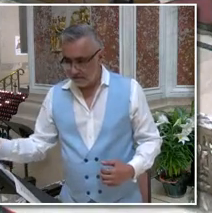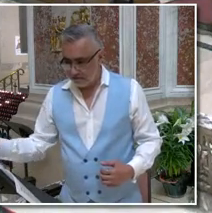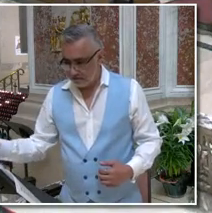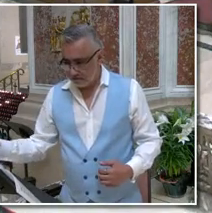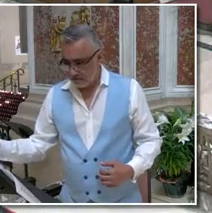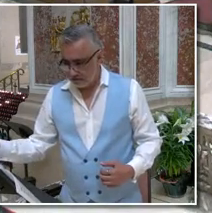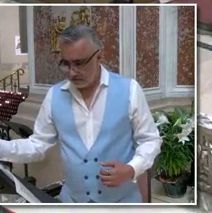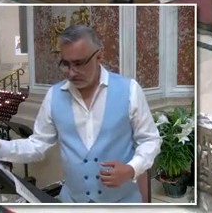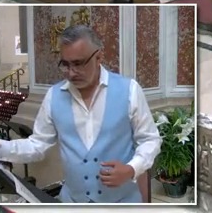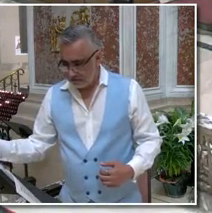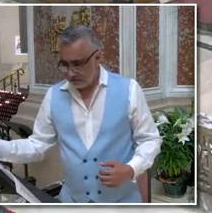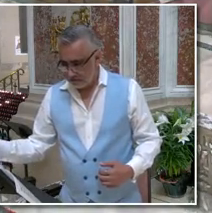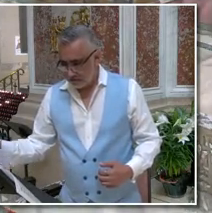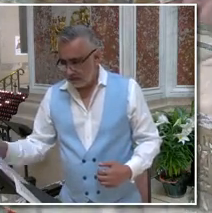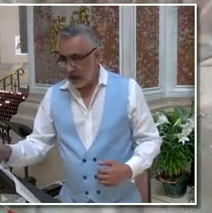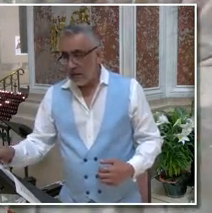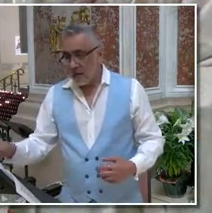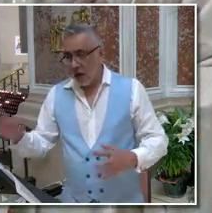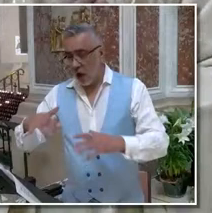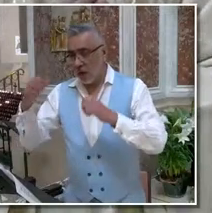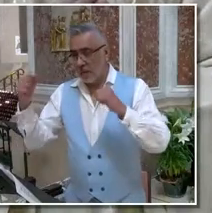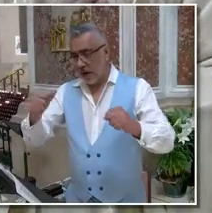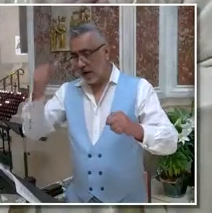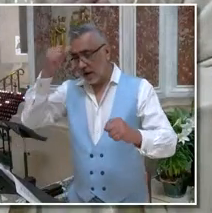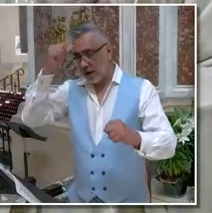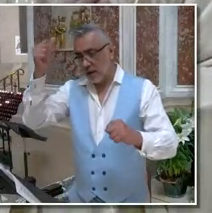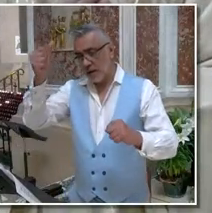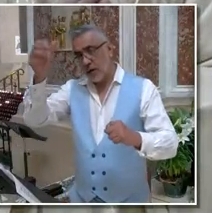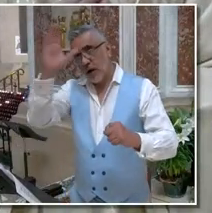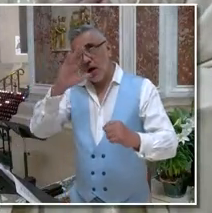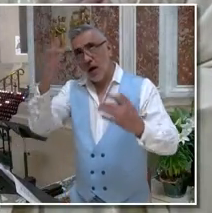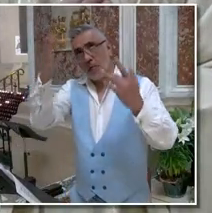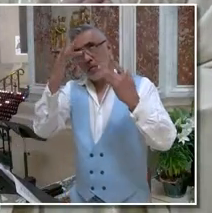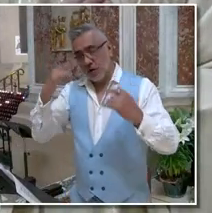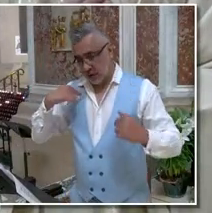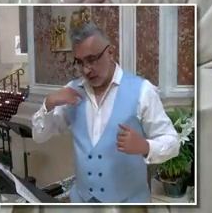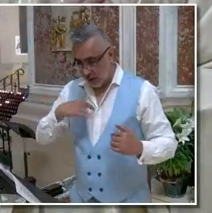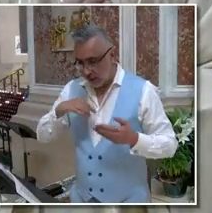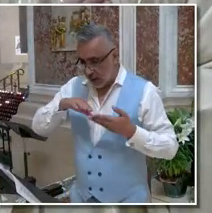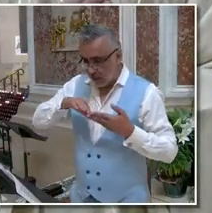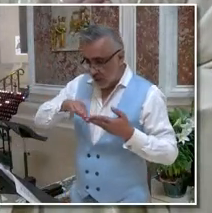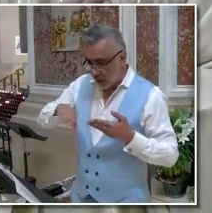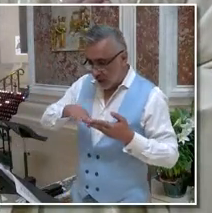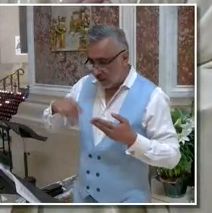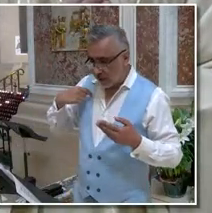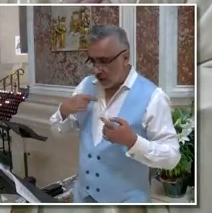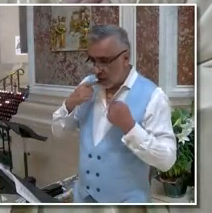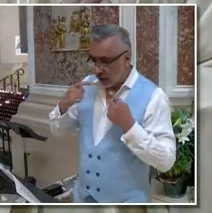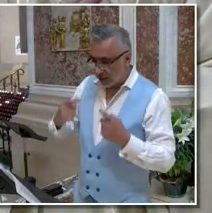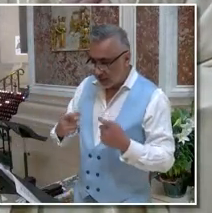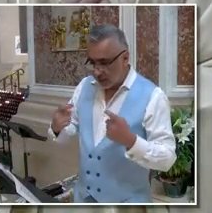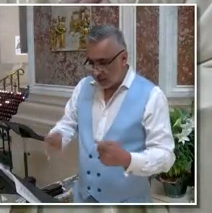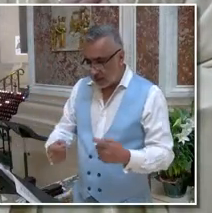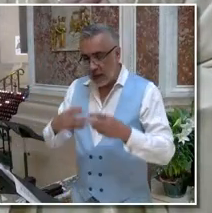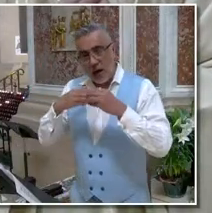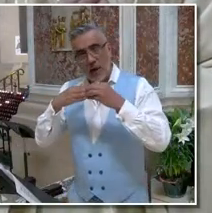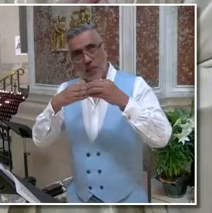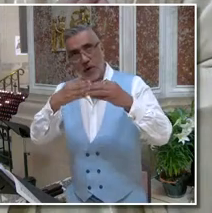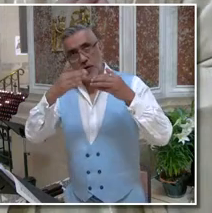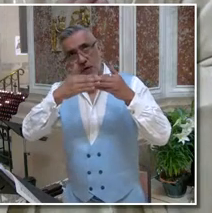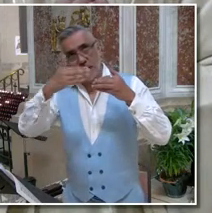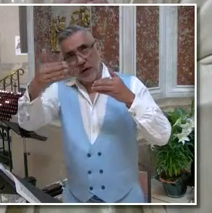eleison. May Almighty God have mercy on us, forgive us our sins, and bring us